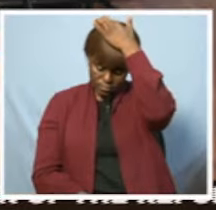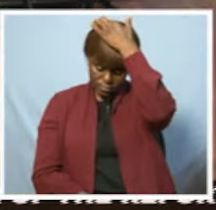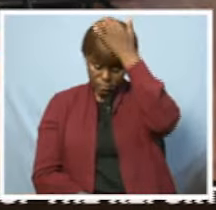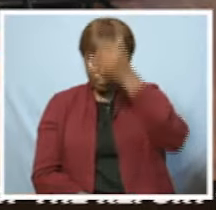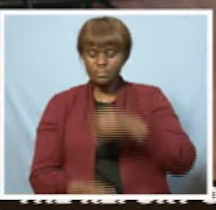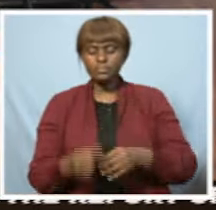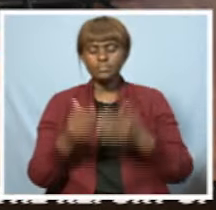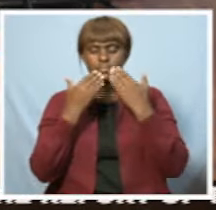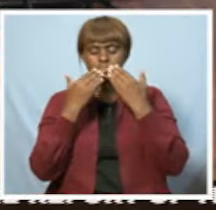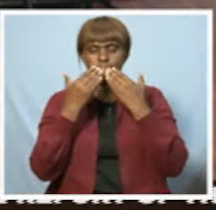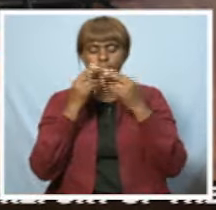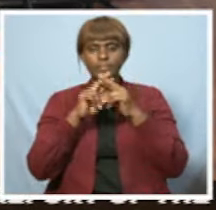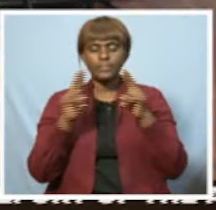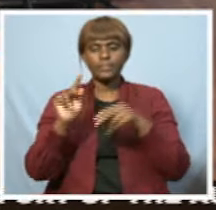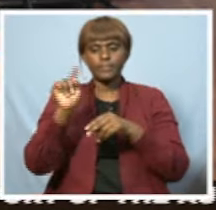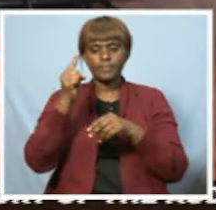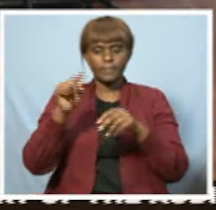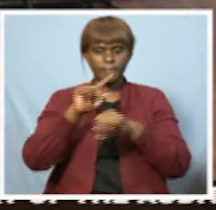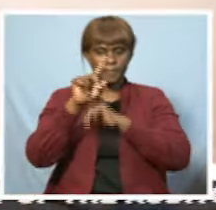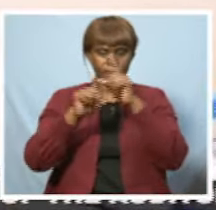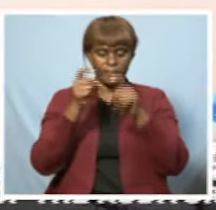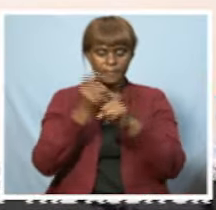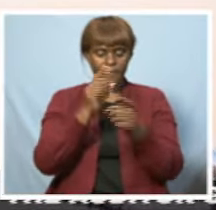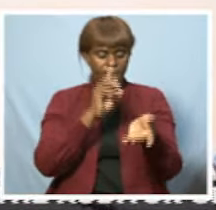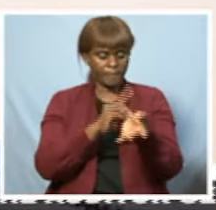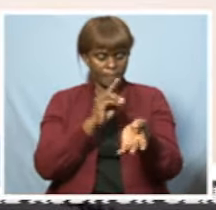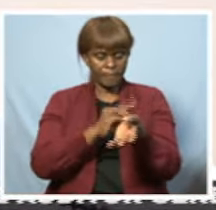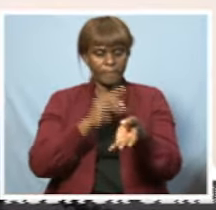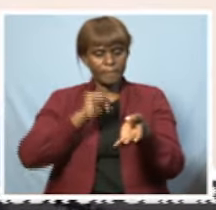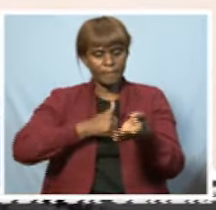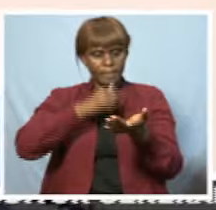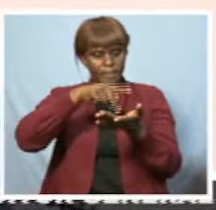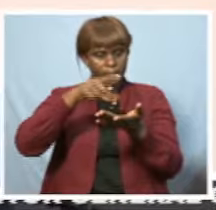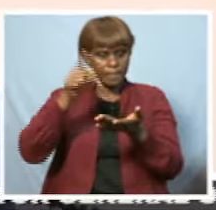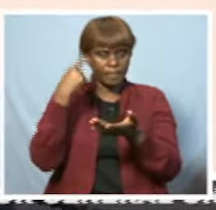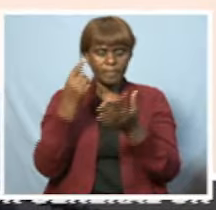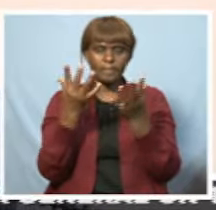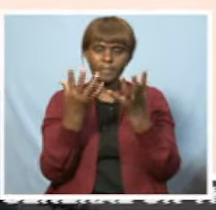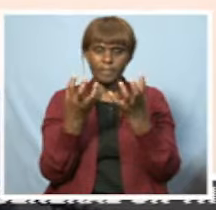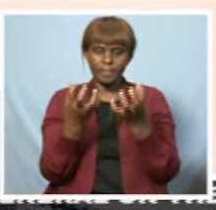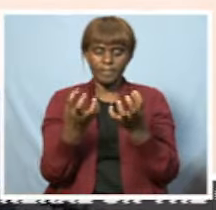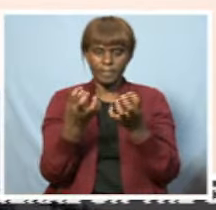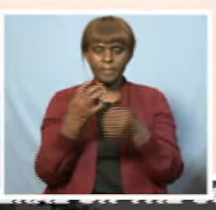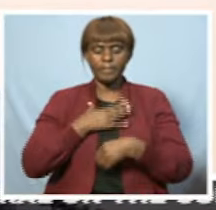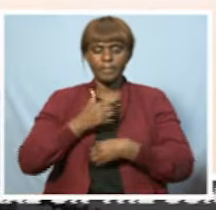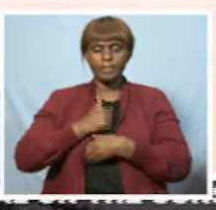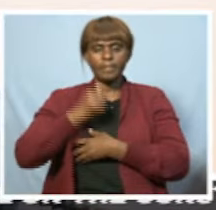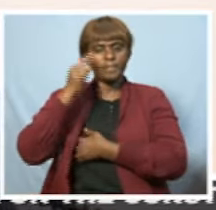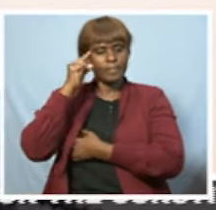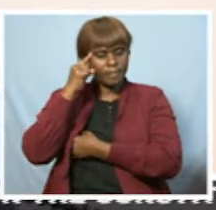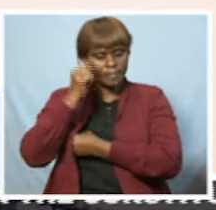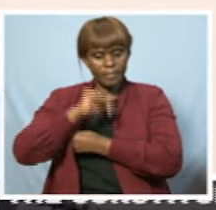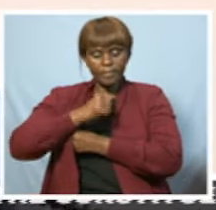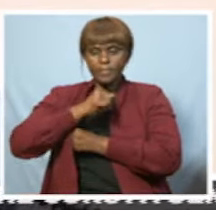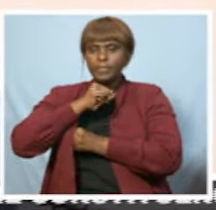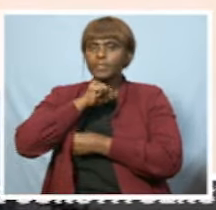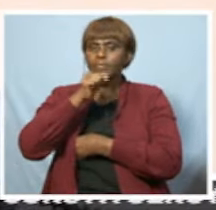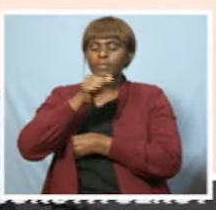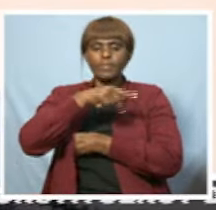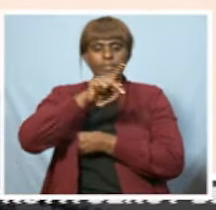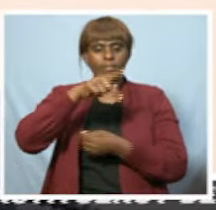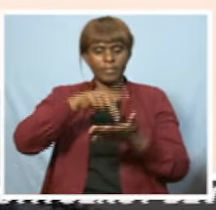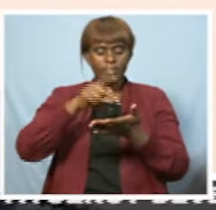So, thank you, Chair. Maybe the first question from the doctor is whether we pay for the dry bores. I think the position is that we don't pay for dry